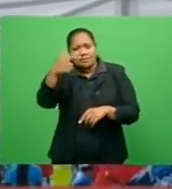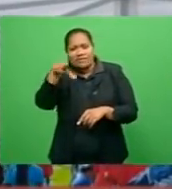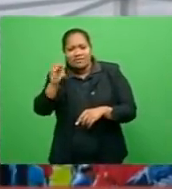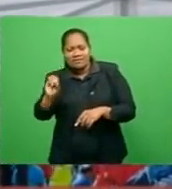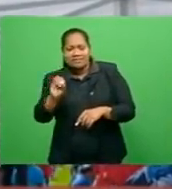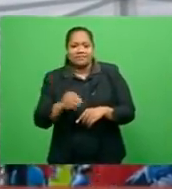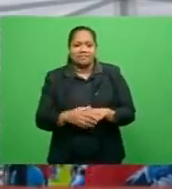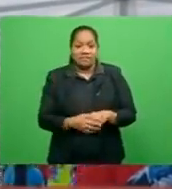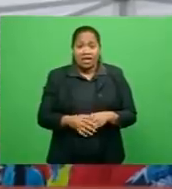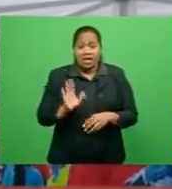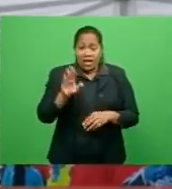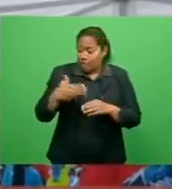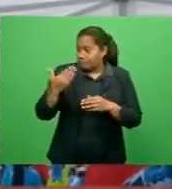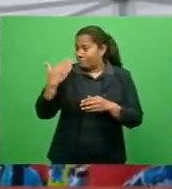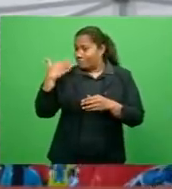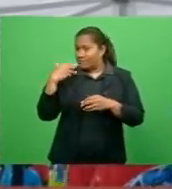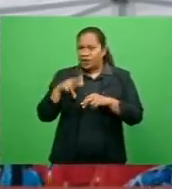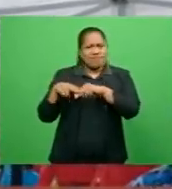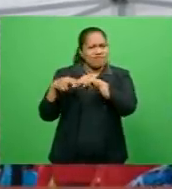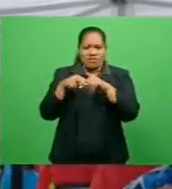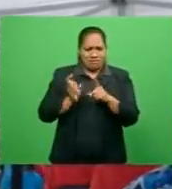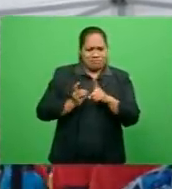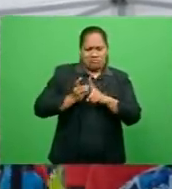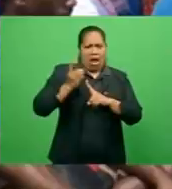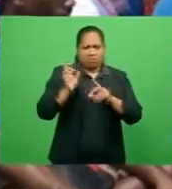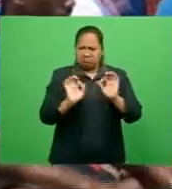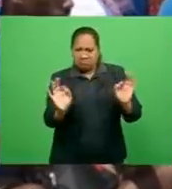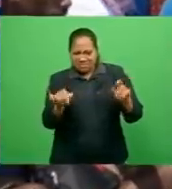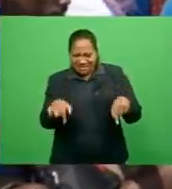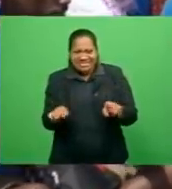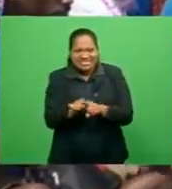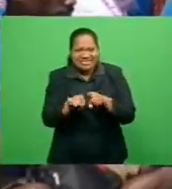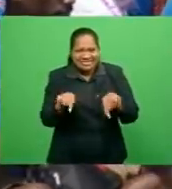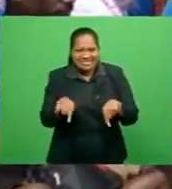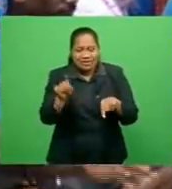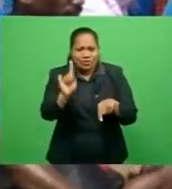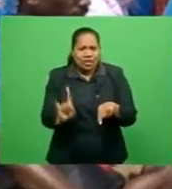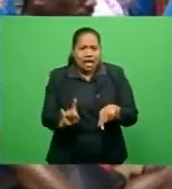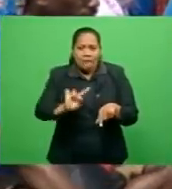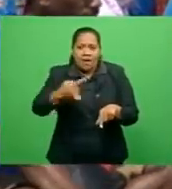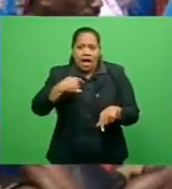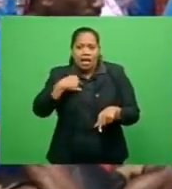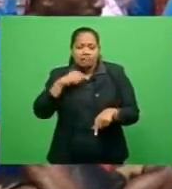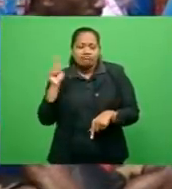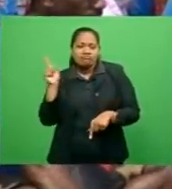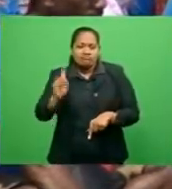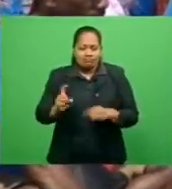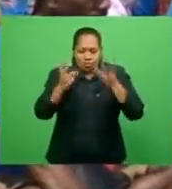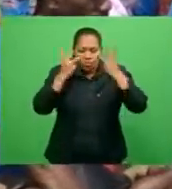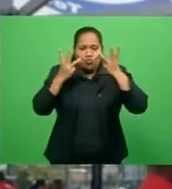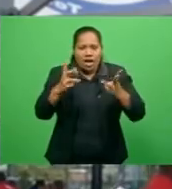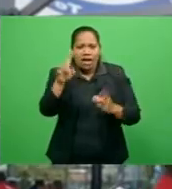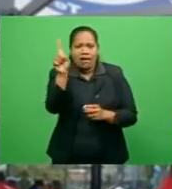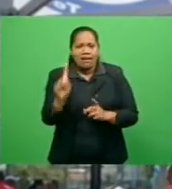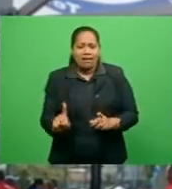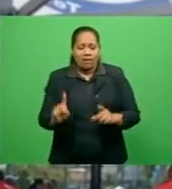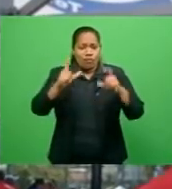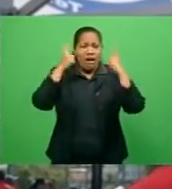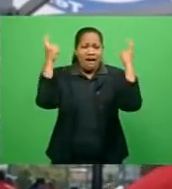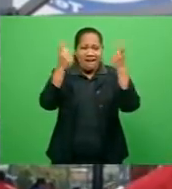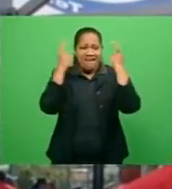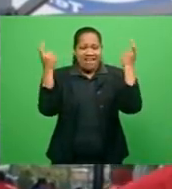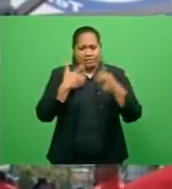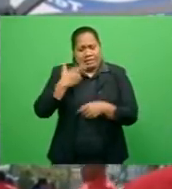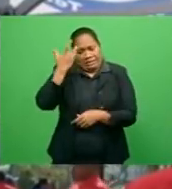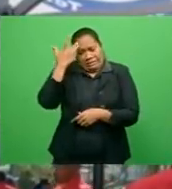Back then, Fiji was not as developed as it is today. I am very happy to be able to witness today's celebration. I do not know whether I